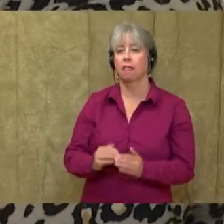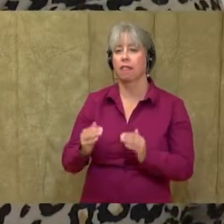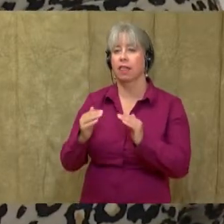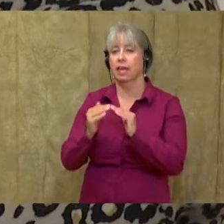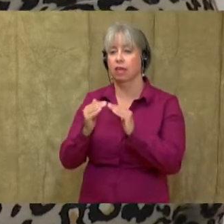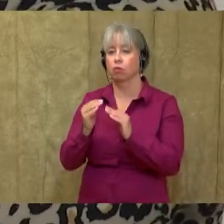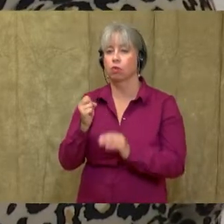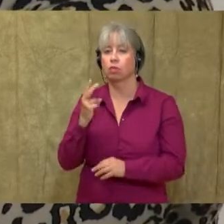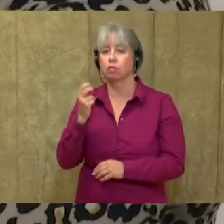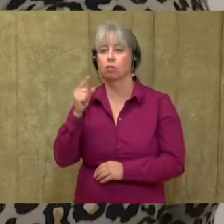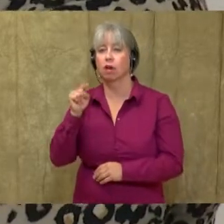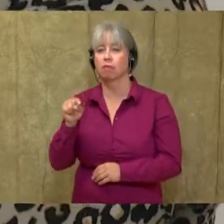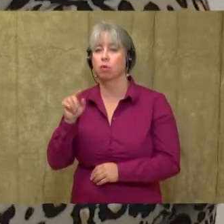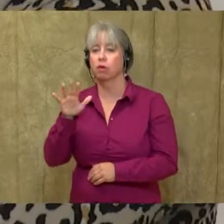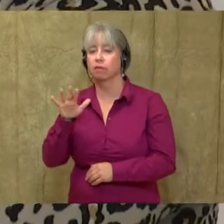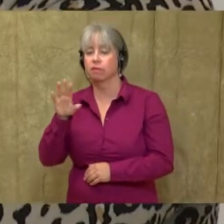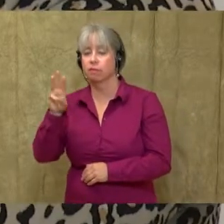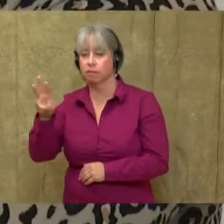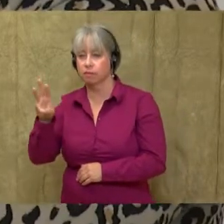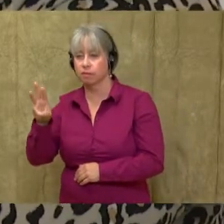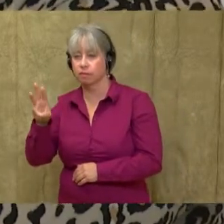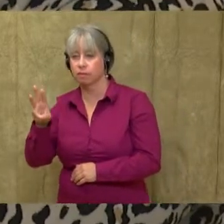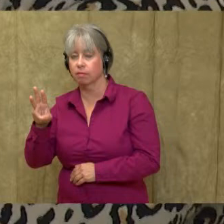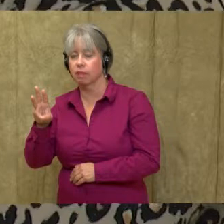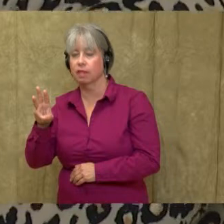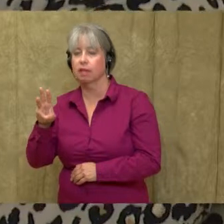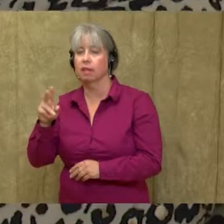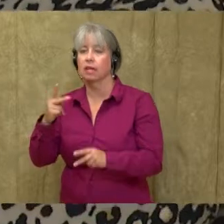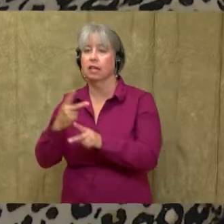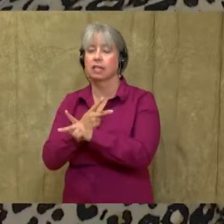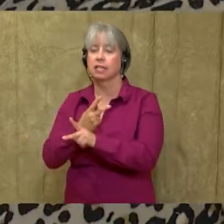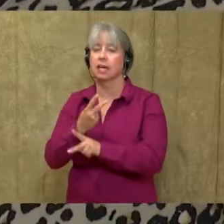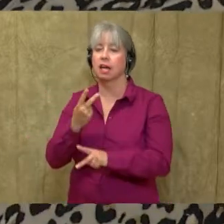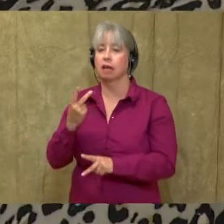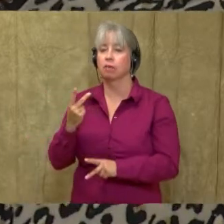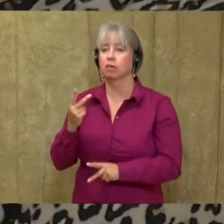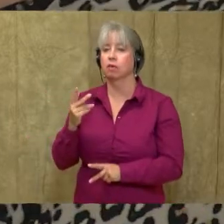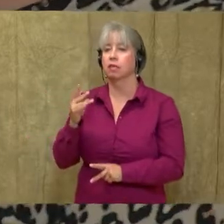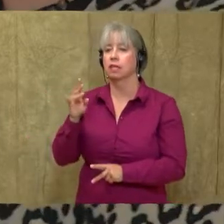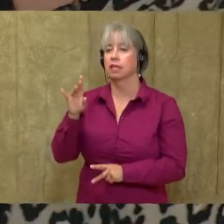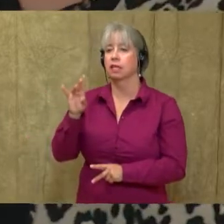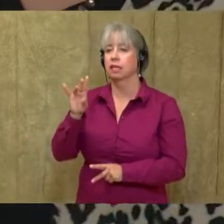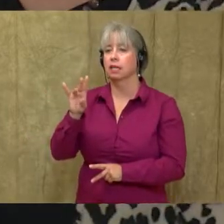12.56 times my radius cubed times